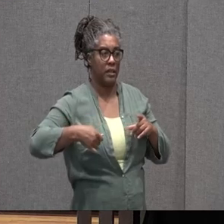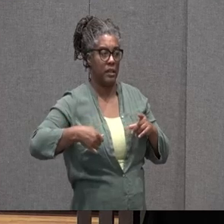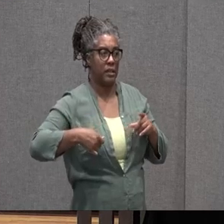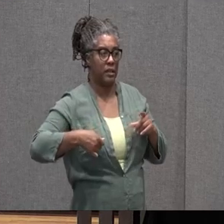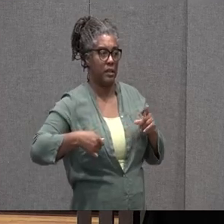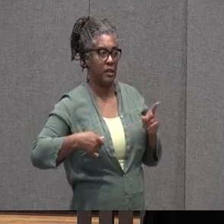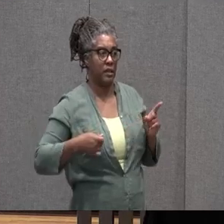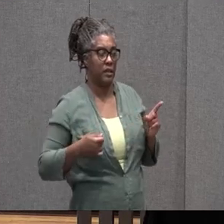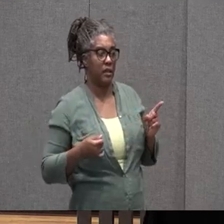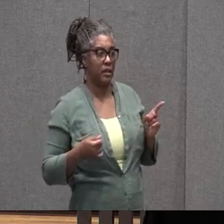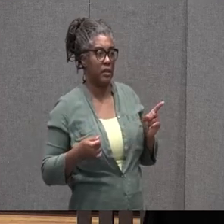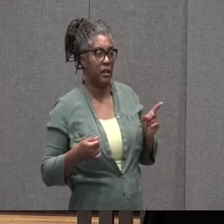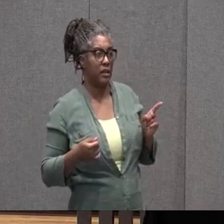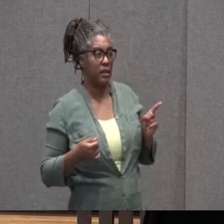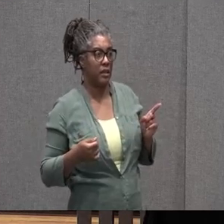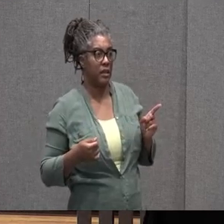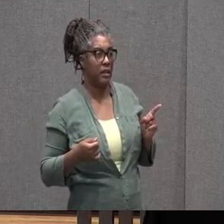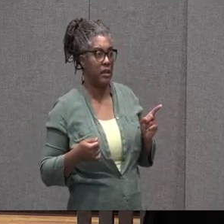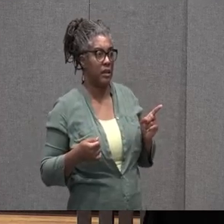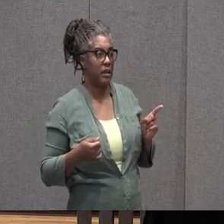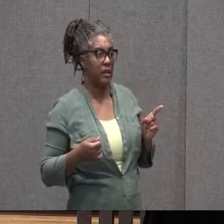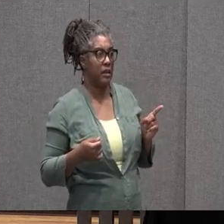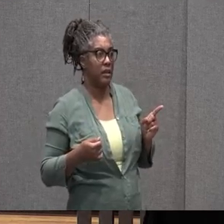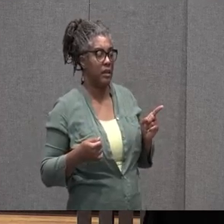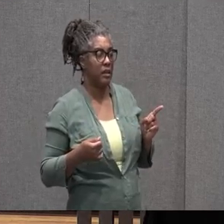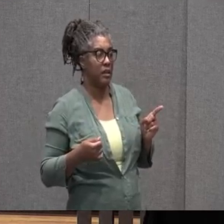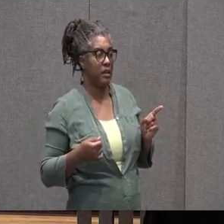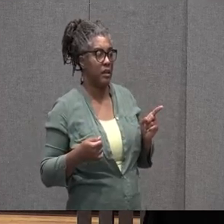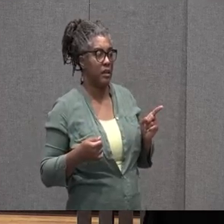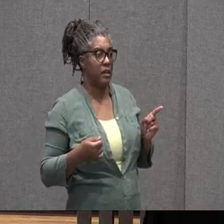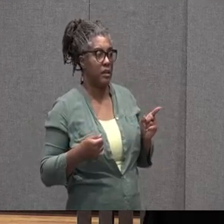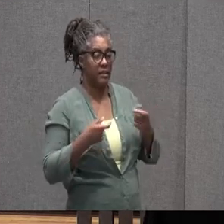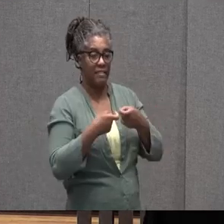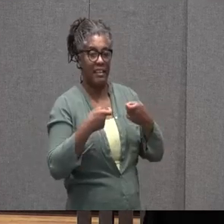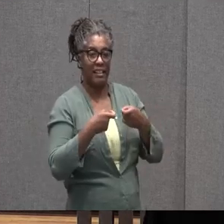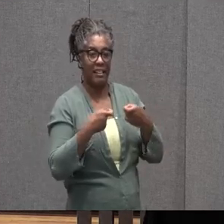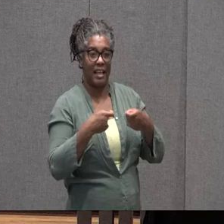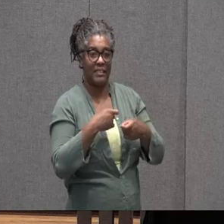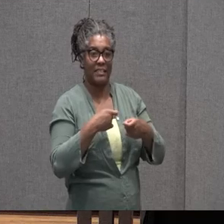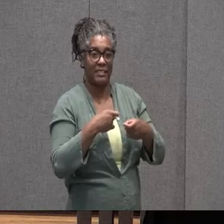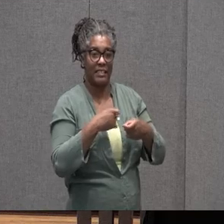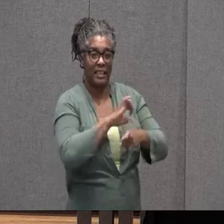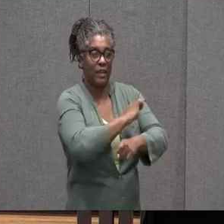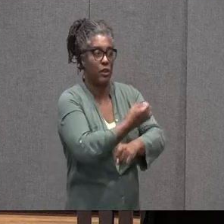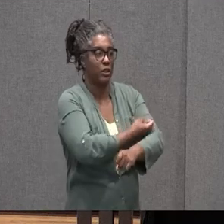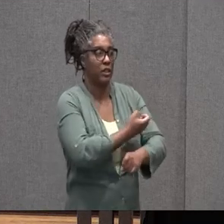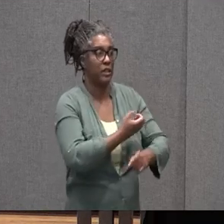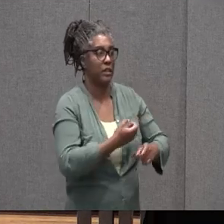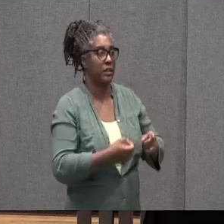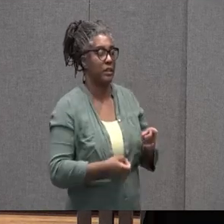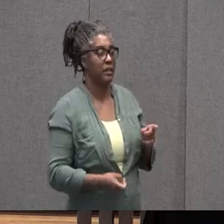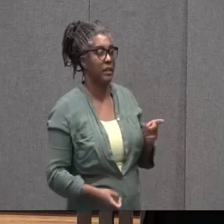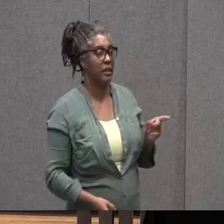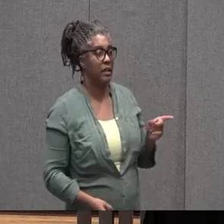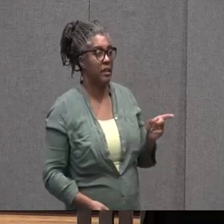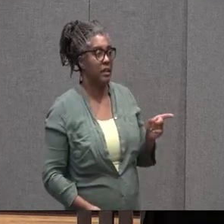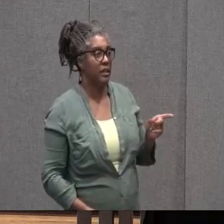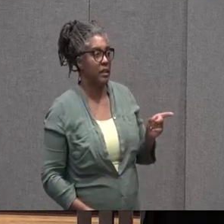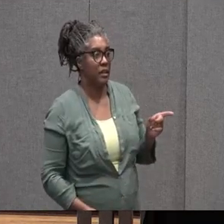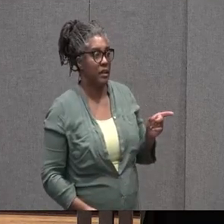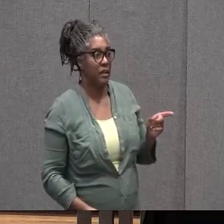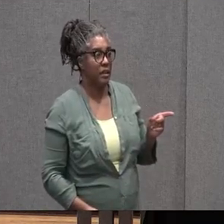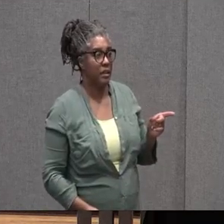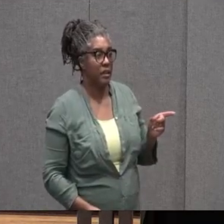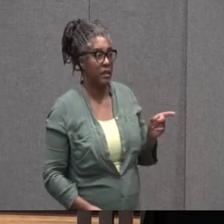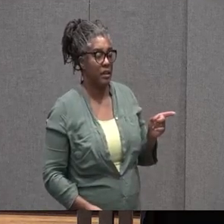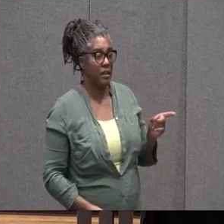so it's getting all the elastic energy. Here, there you go. And then just a little, it